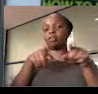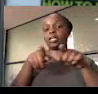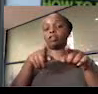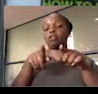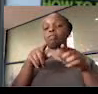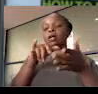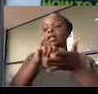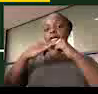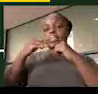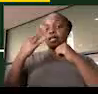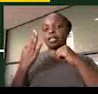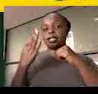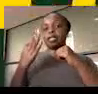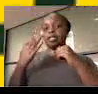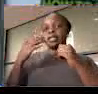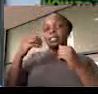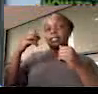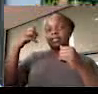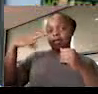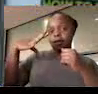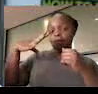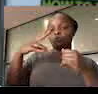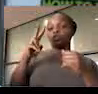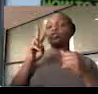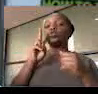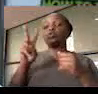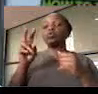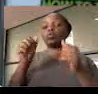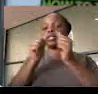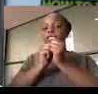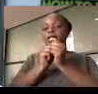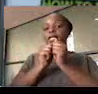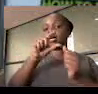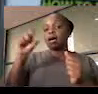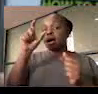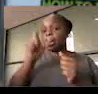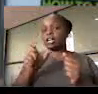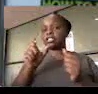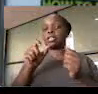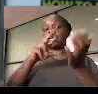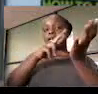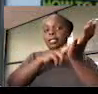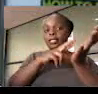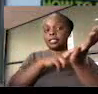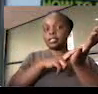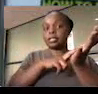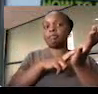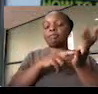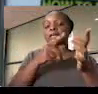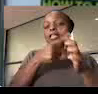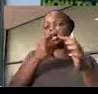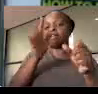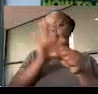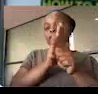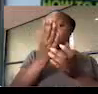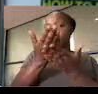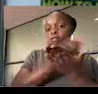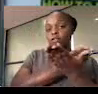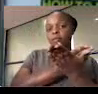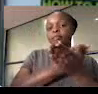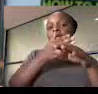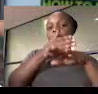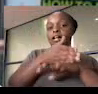these services? Okay, basically for you to be a member, there's a registration fee. The registration fee is